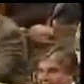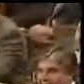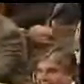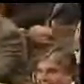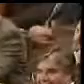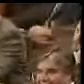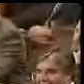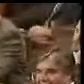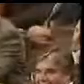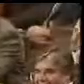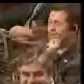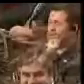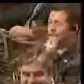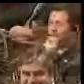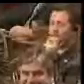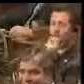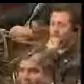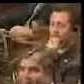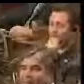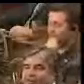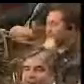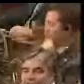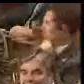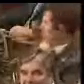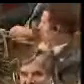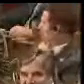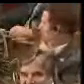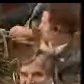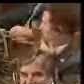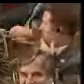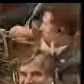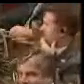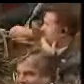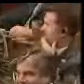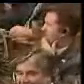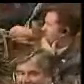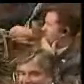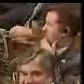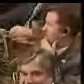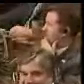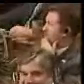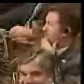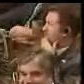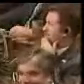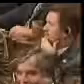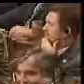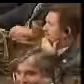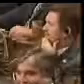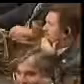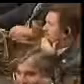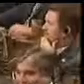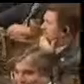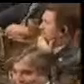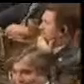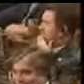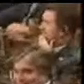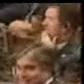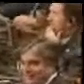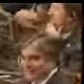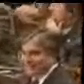official language, Mr. Speaker. I will try in the future to improve upon my language, Mr. Speaker. Thank you very much.